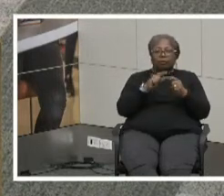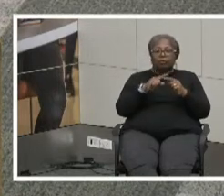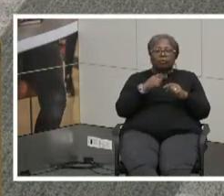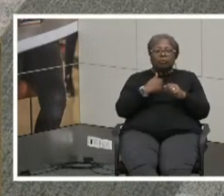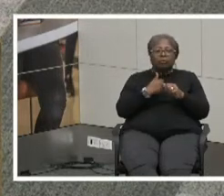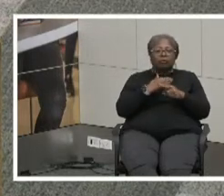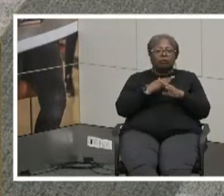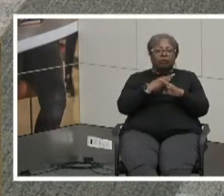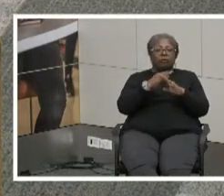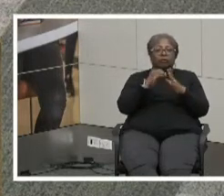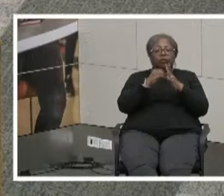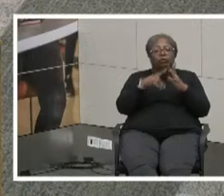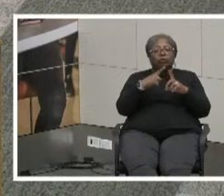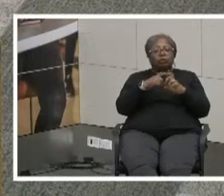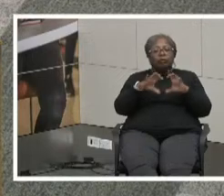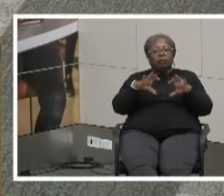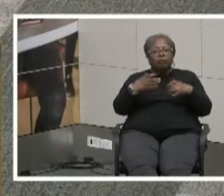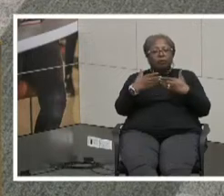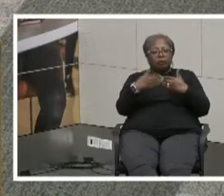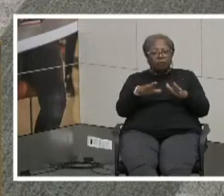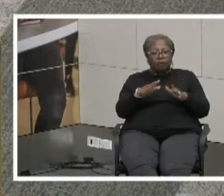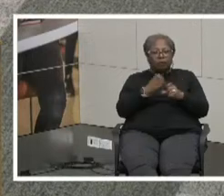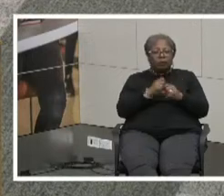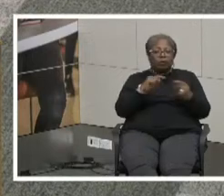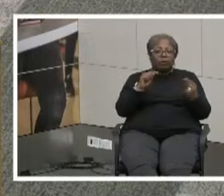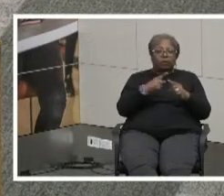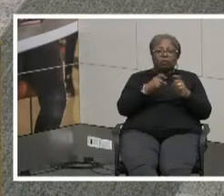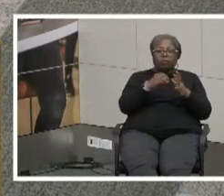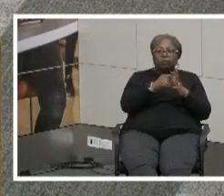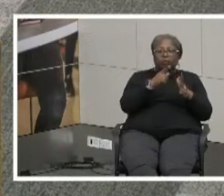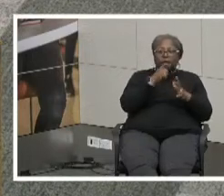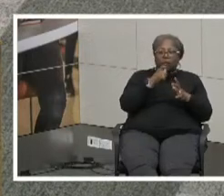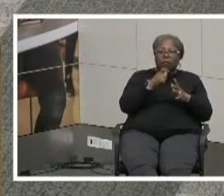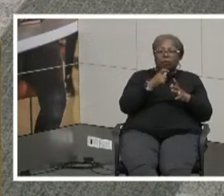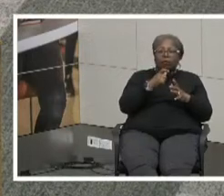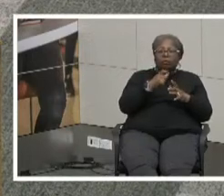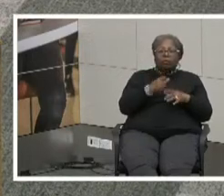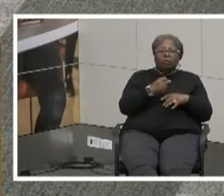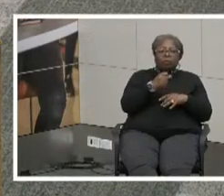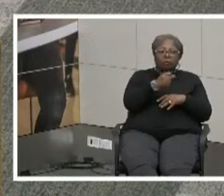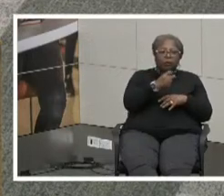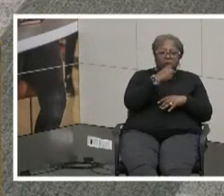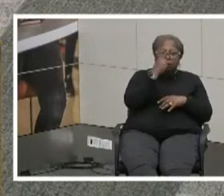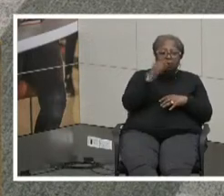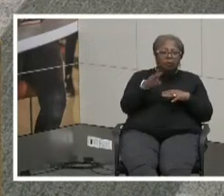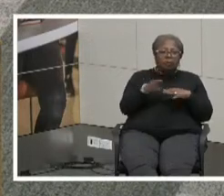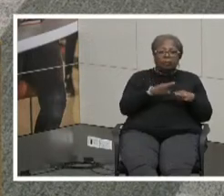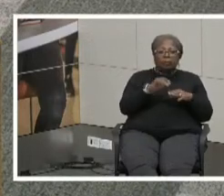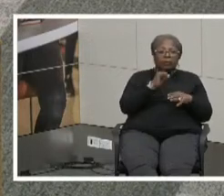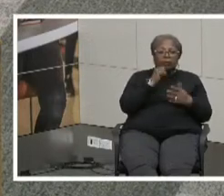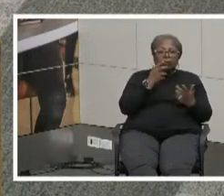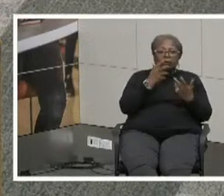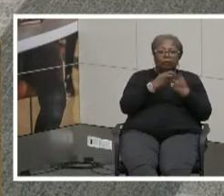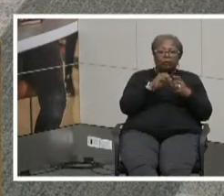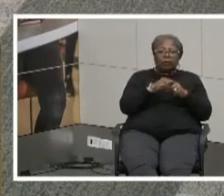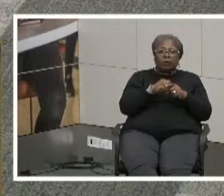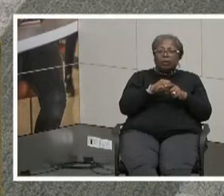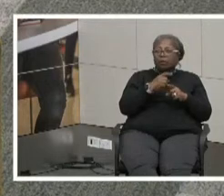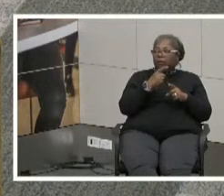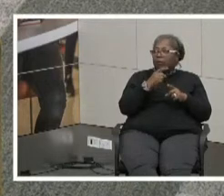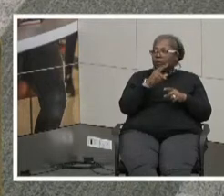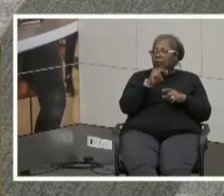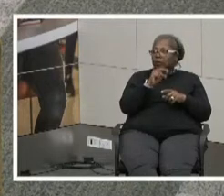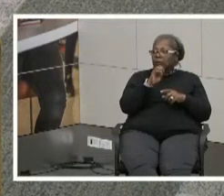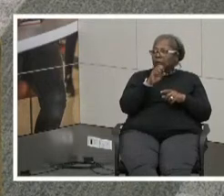prevent the students art for their classroom from getting hurt from students that are randomly placed there because their behavior does not fit into the cult of